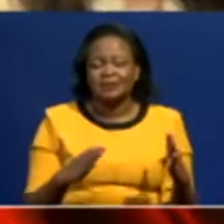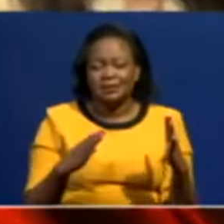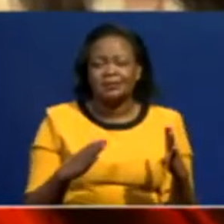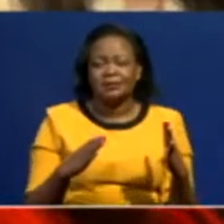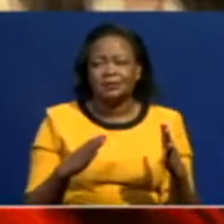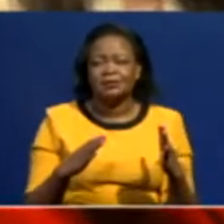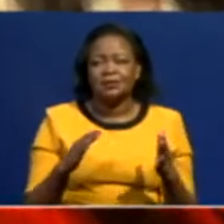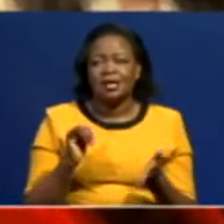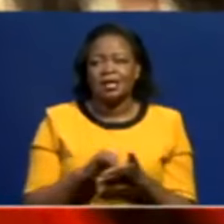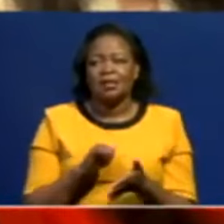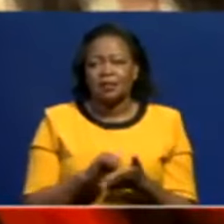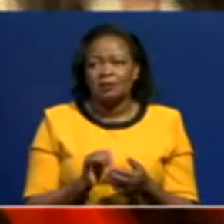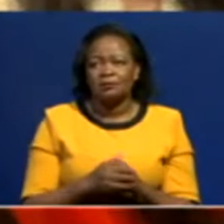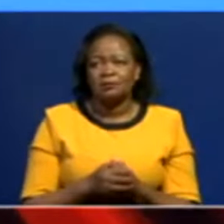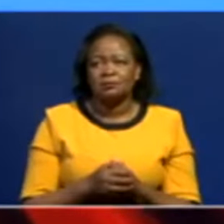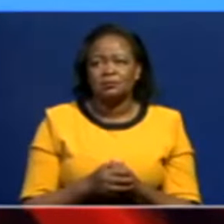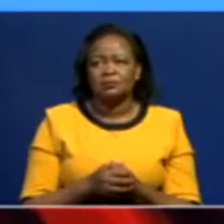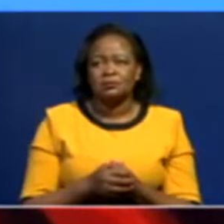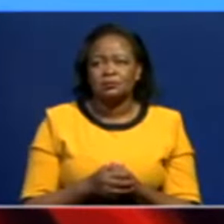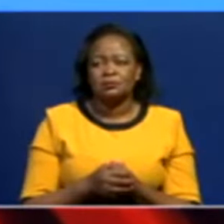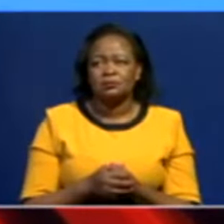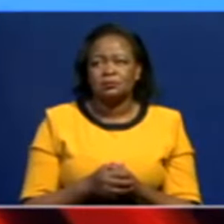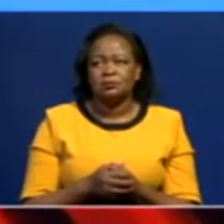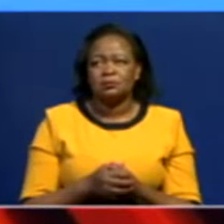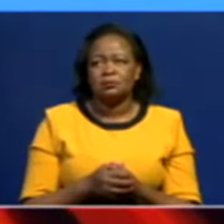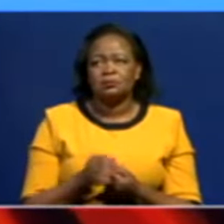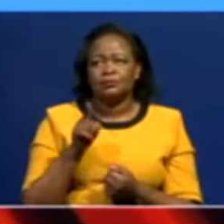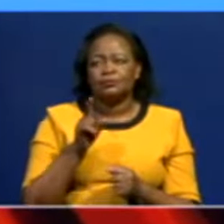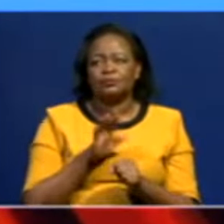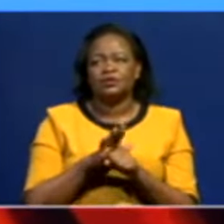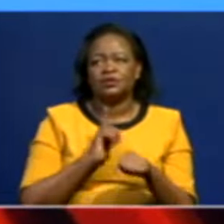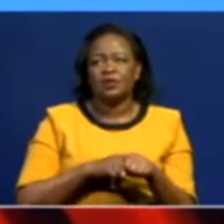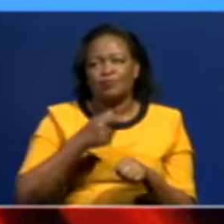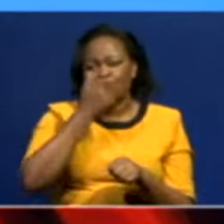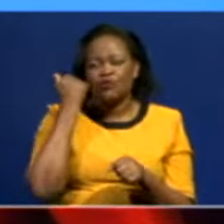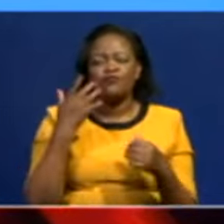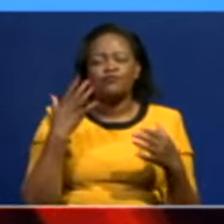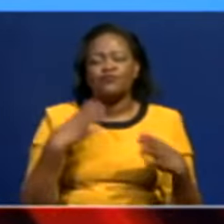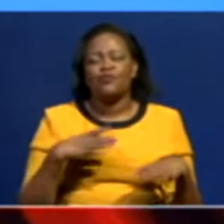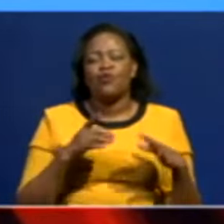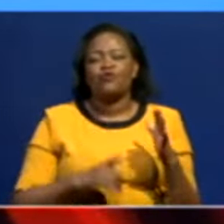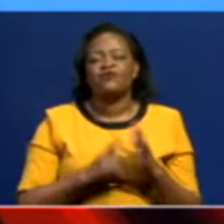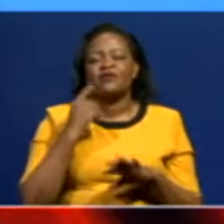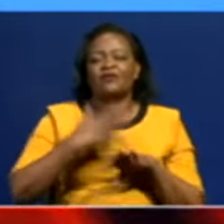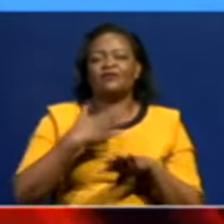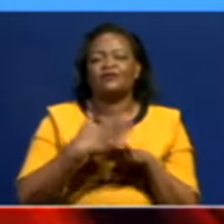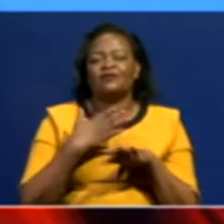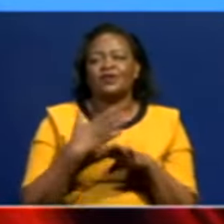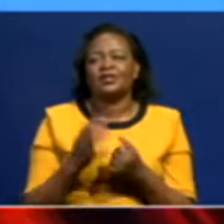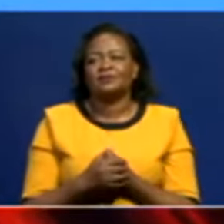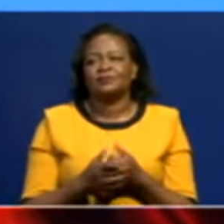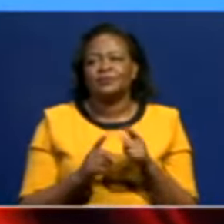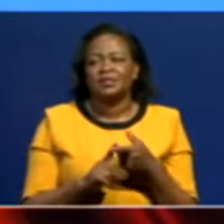which strain available infrastructure. Often, due to unscrupulous developers disengaging the services of